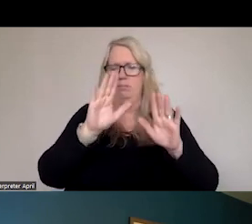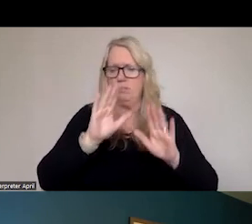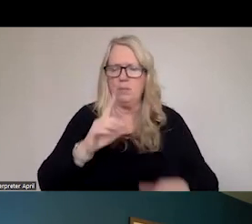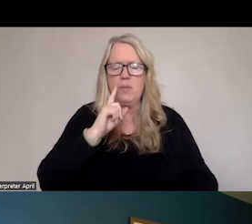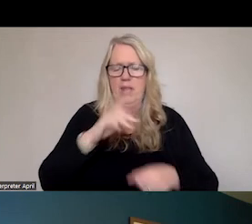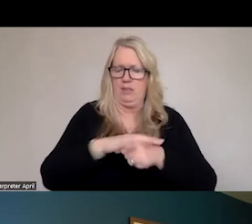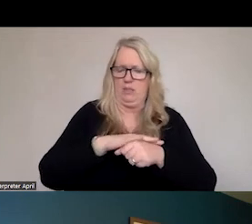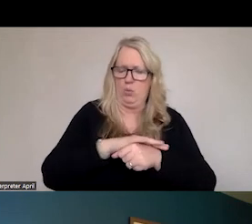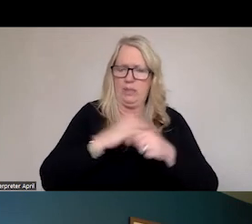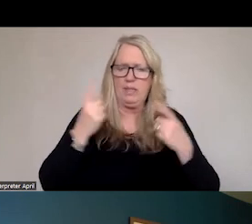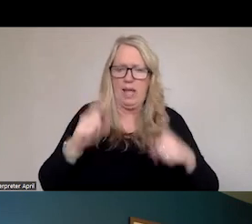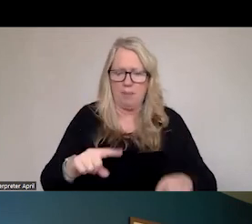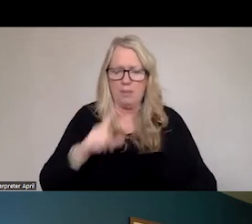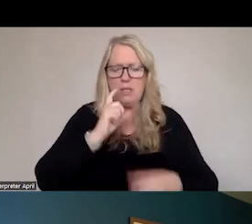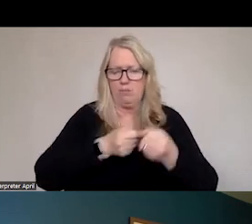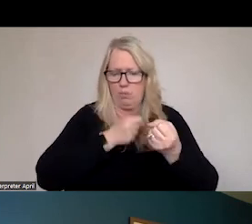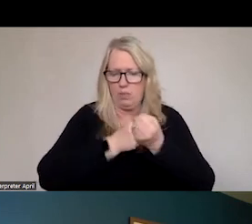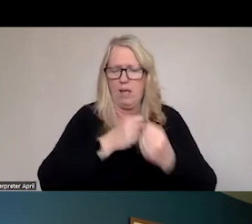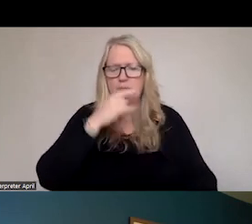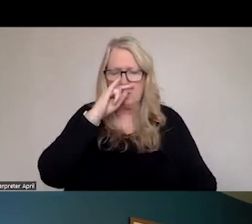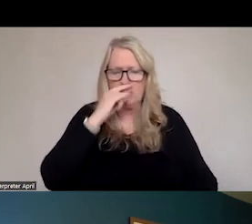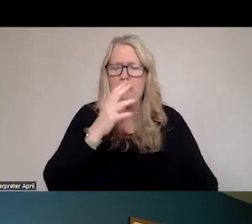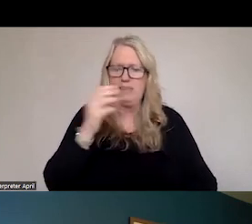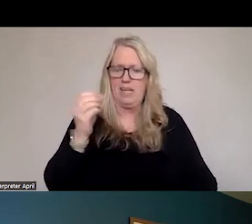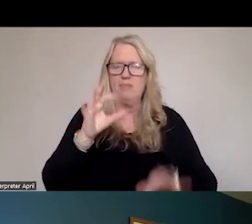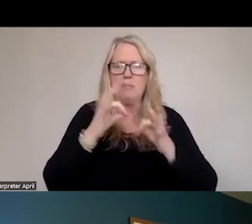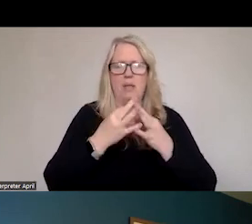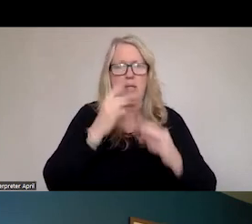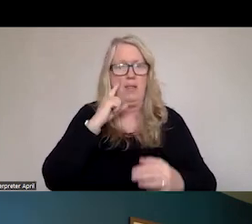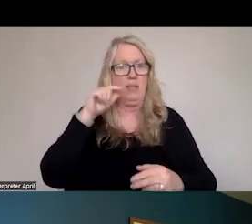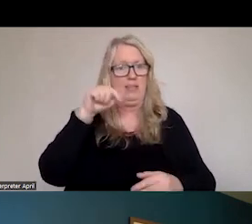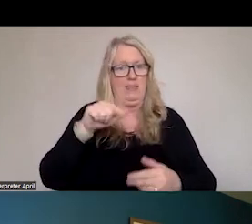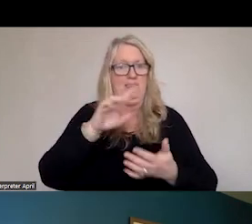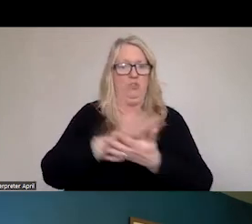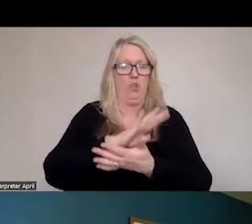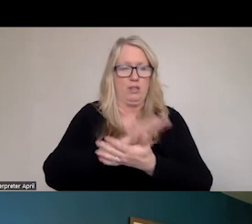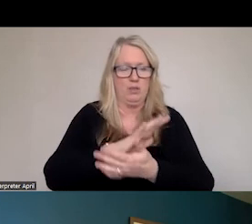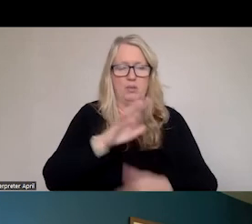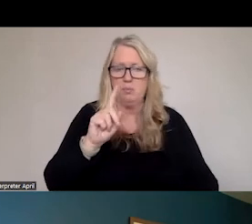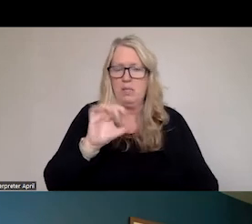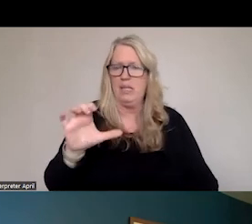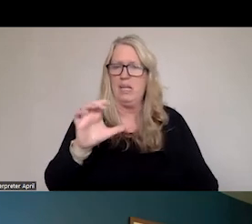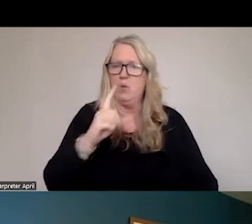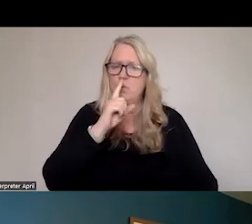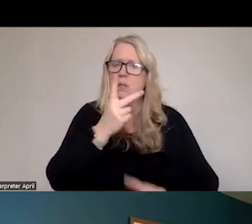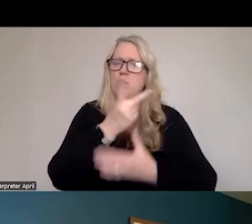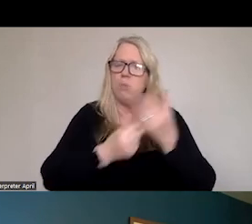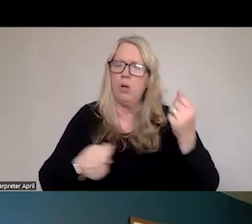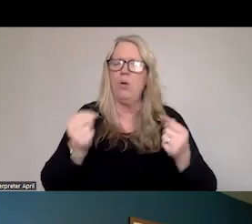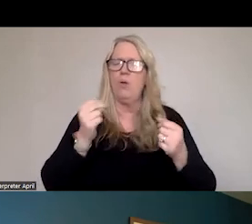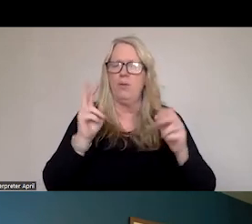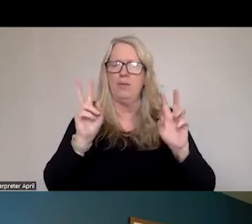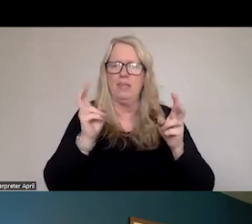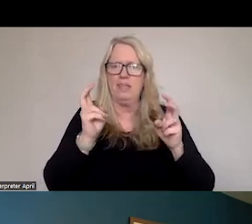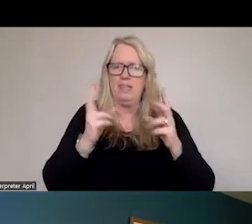and on behalf of kids and families. And I think this document actually provides a nice combination, a bookend, if you